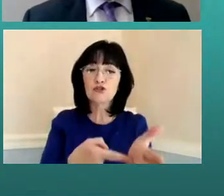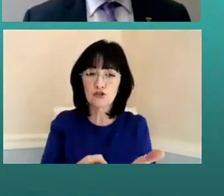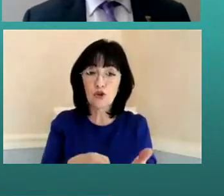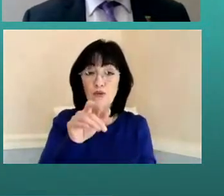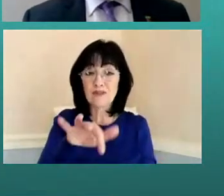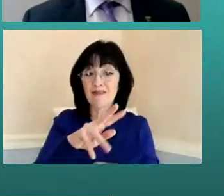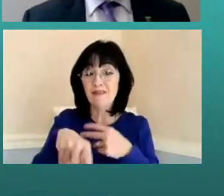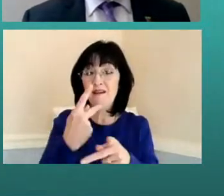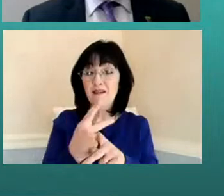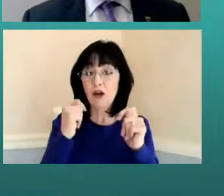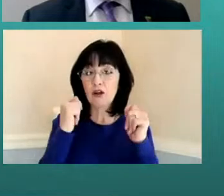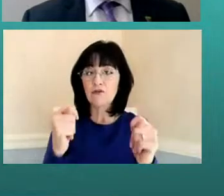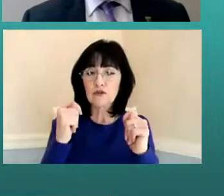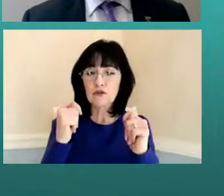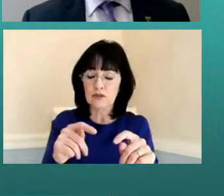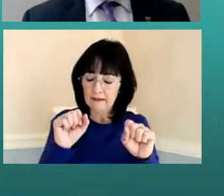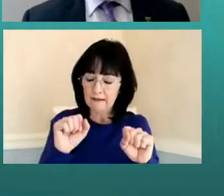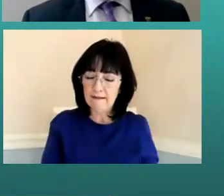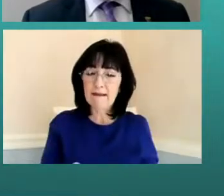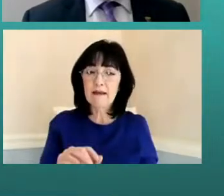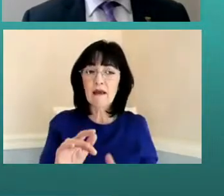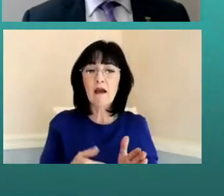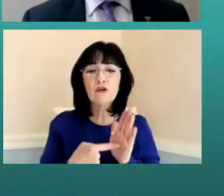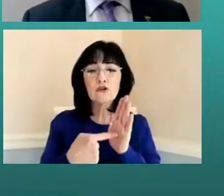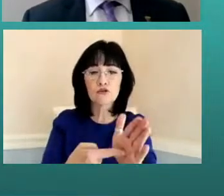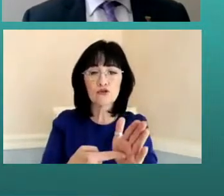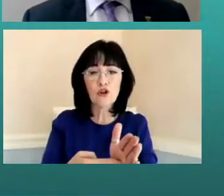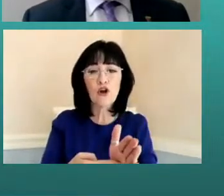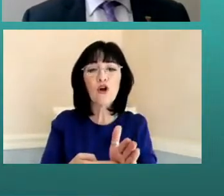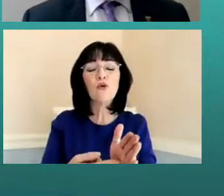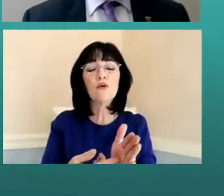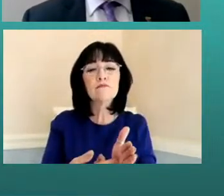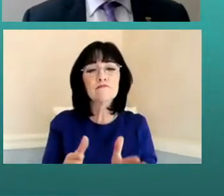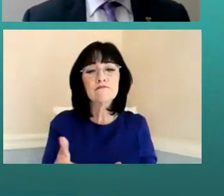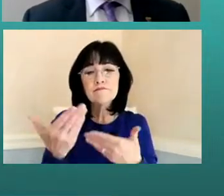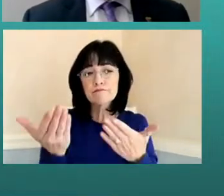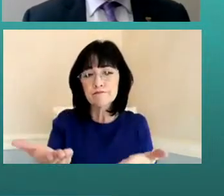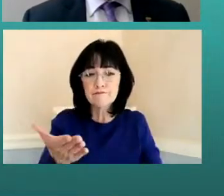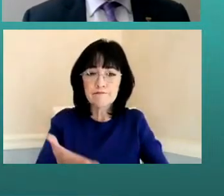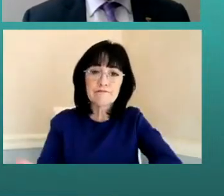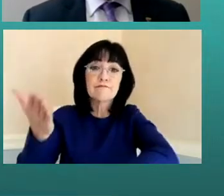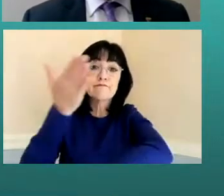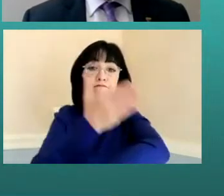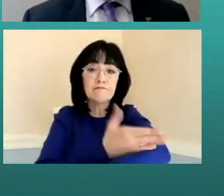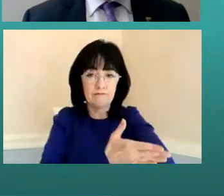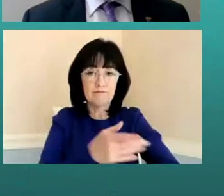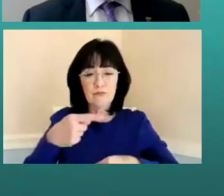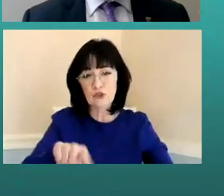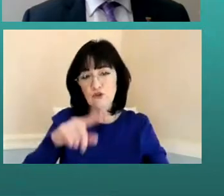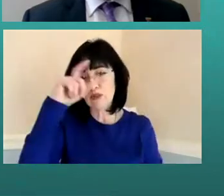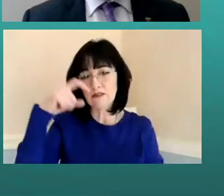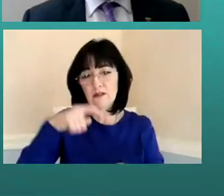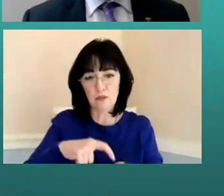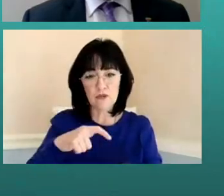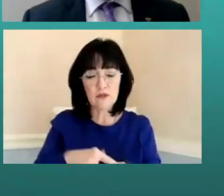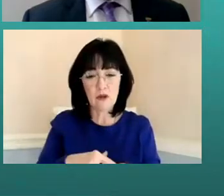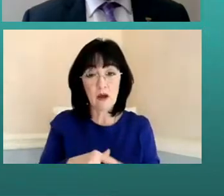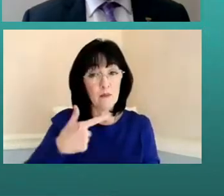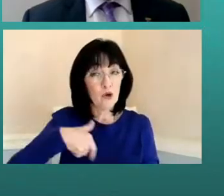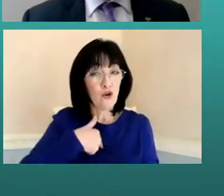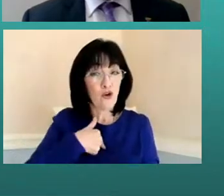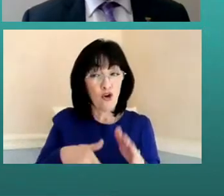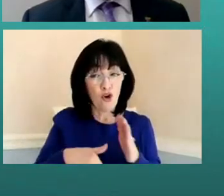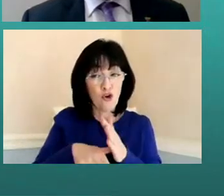gains for a wide range of students, including those who have fallen behind academically. A review of almost 200 studies found that